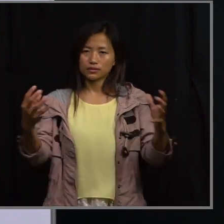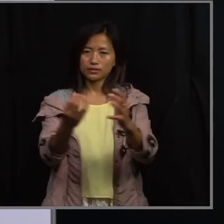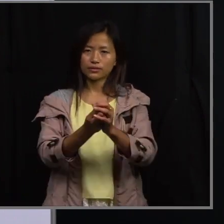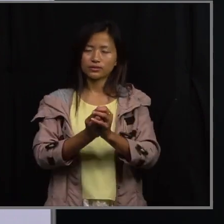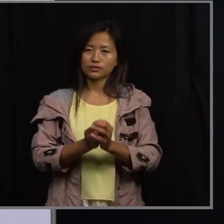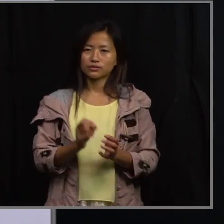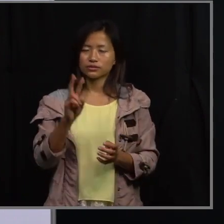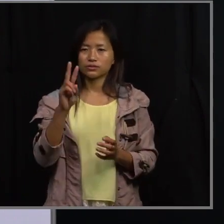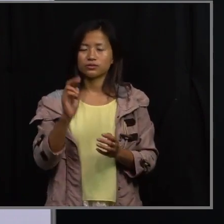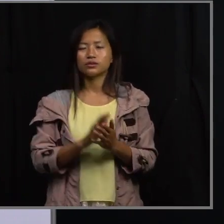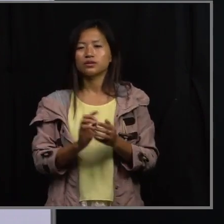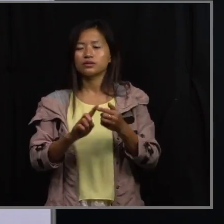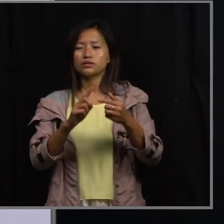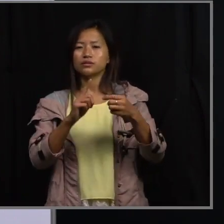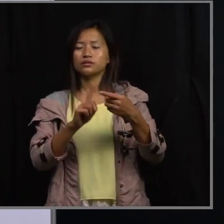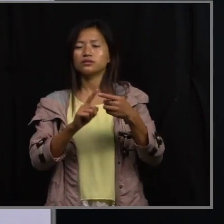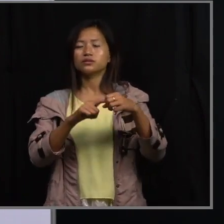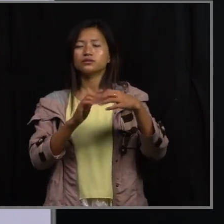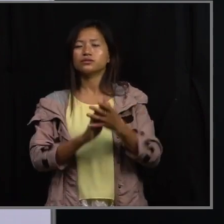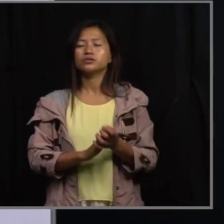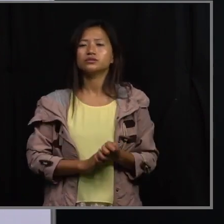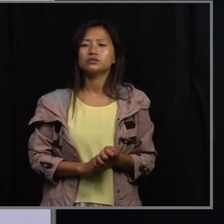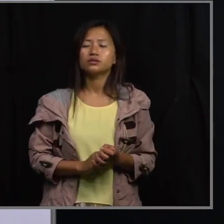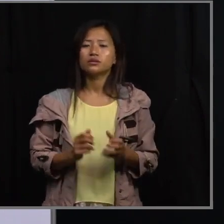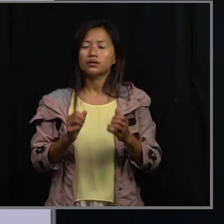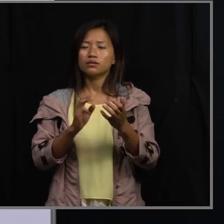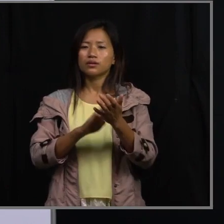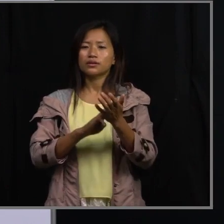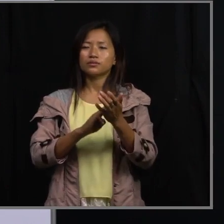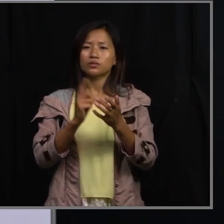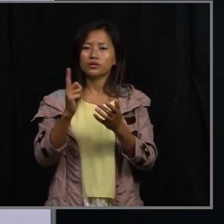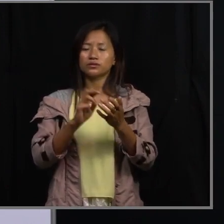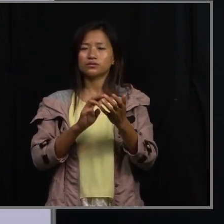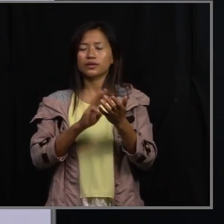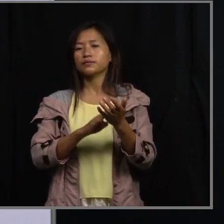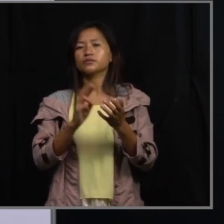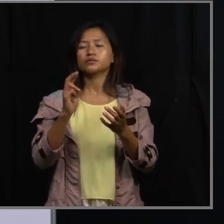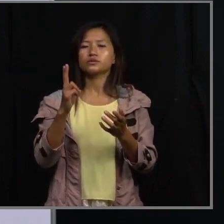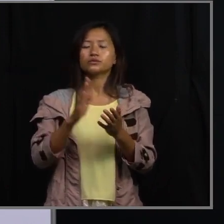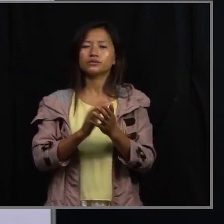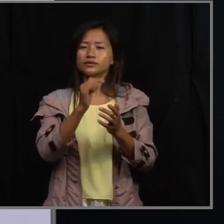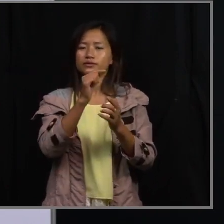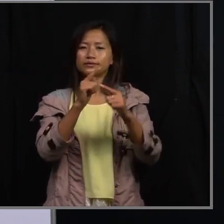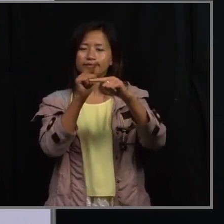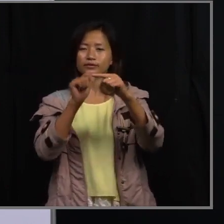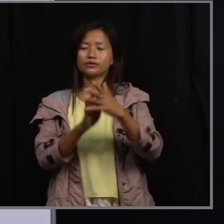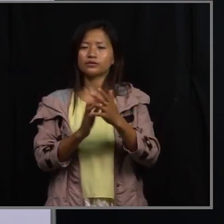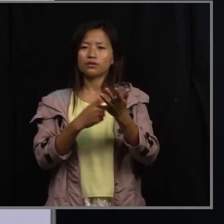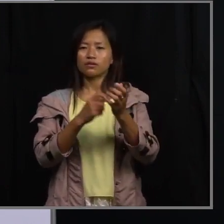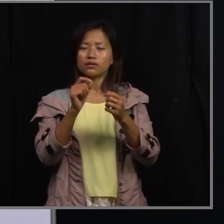two equations, F proportional to m1 m2 divided by r square.